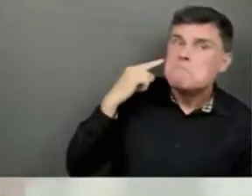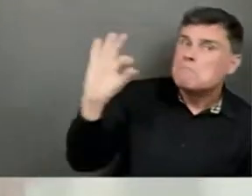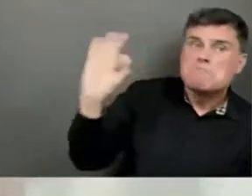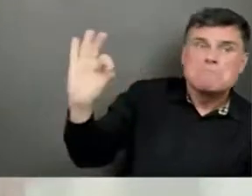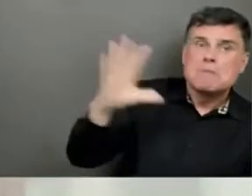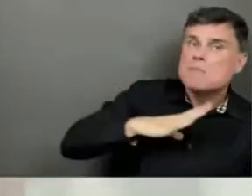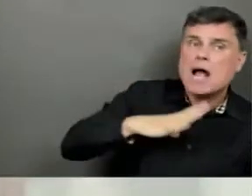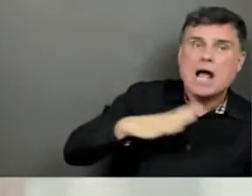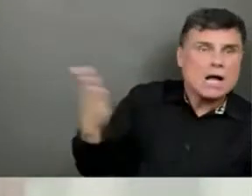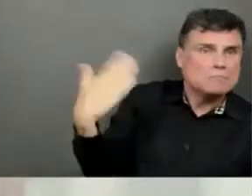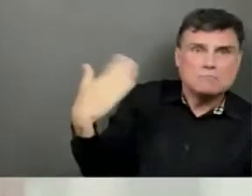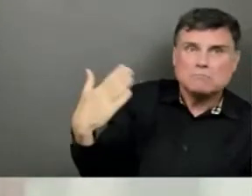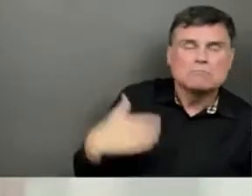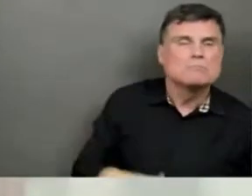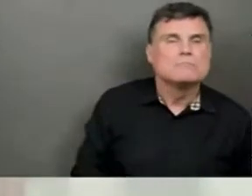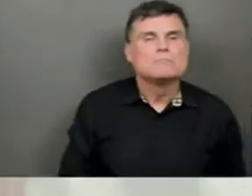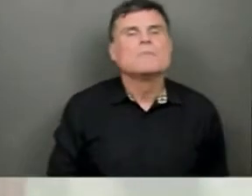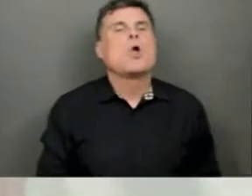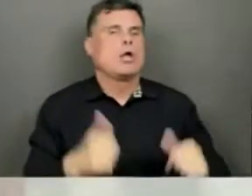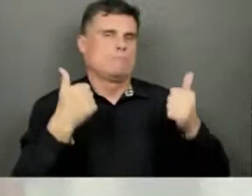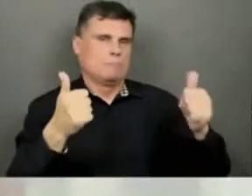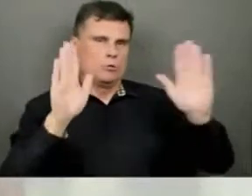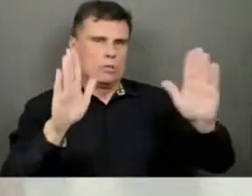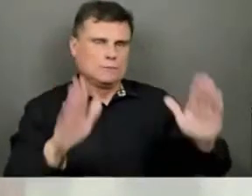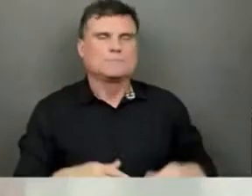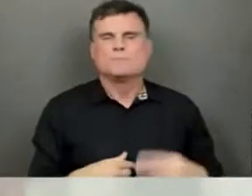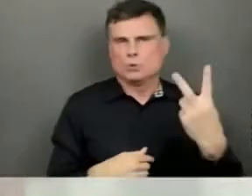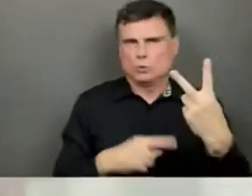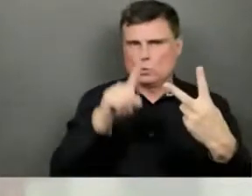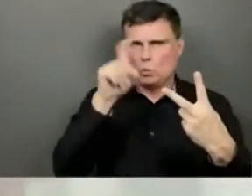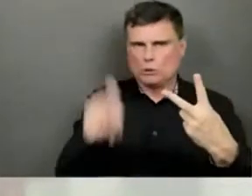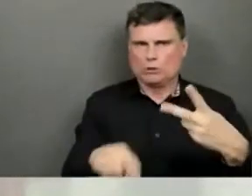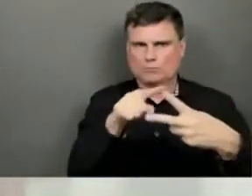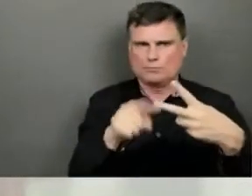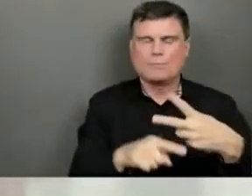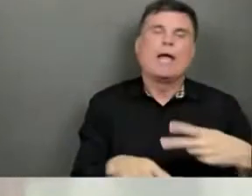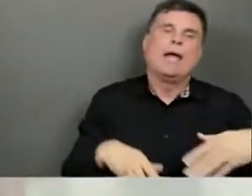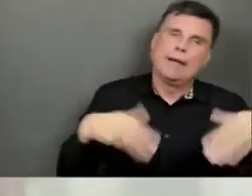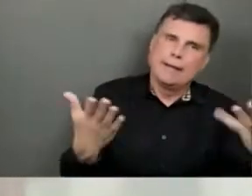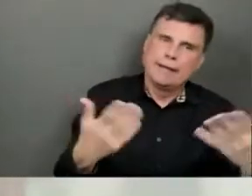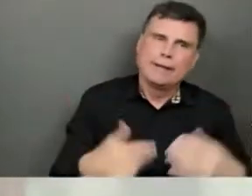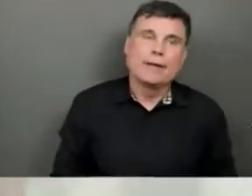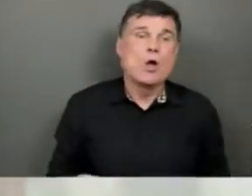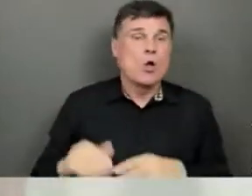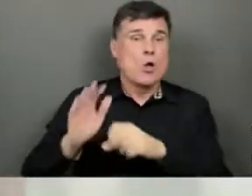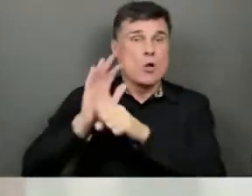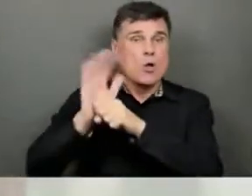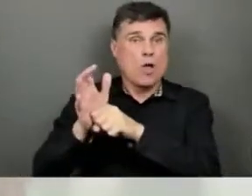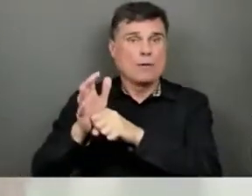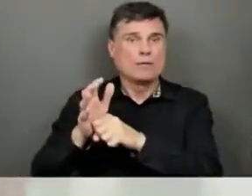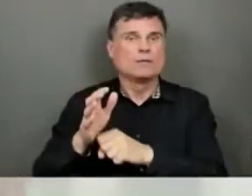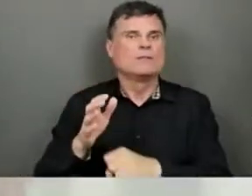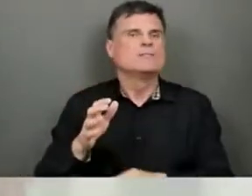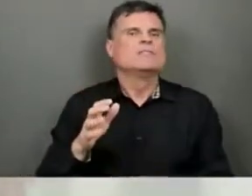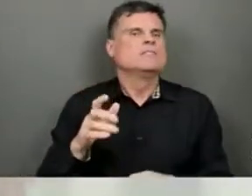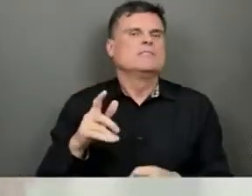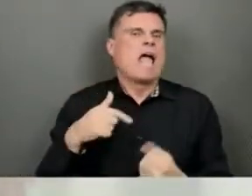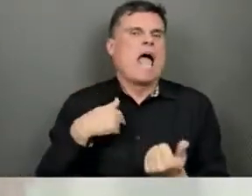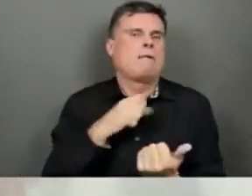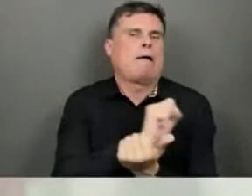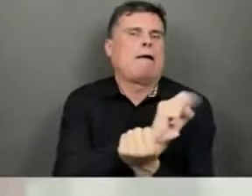Yeah, awesome. Thank you. 2 questions for you. It would be a COVID briefing that all the questions. Only 2?